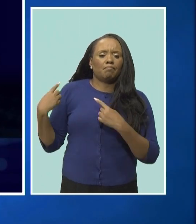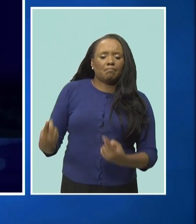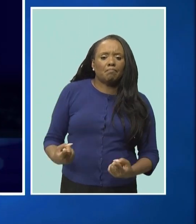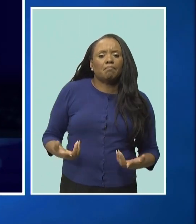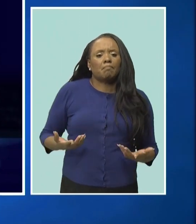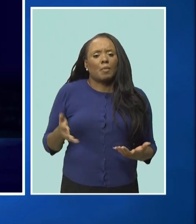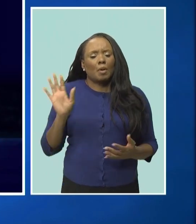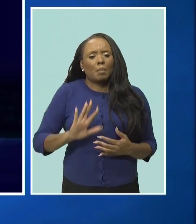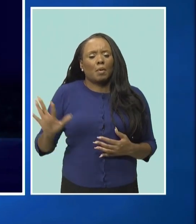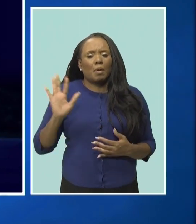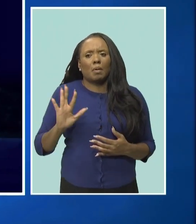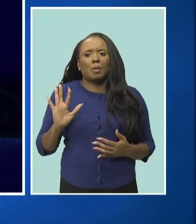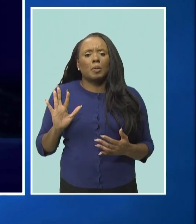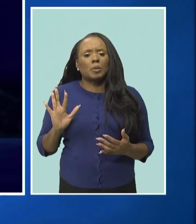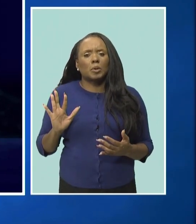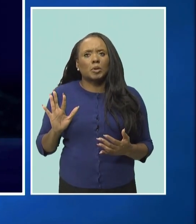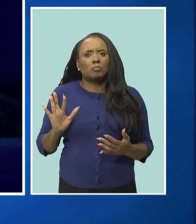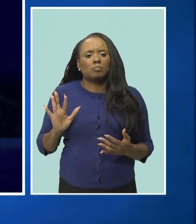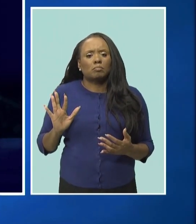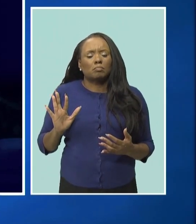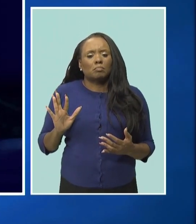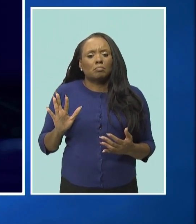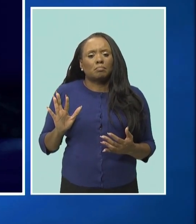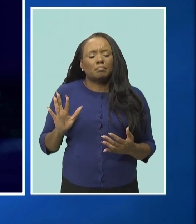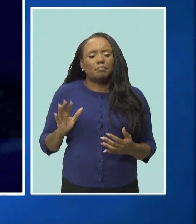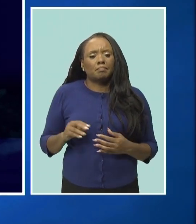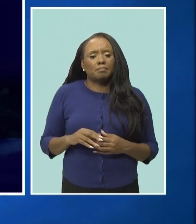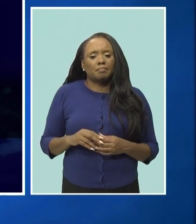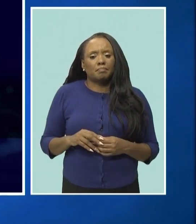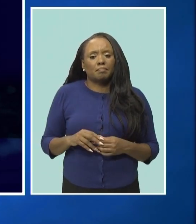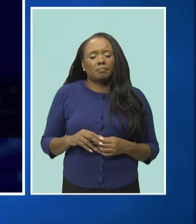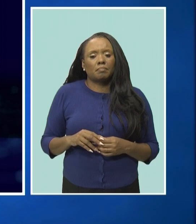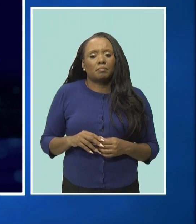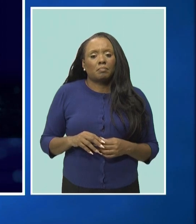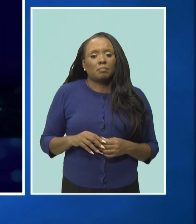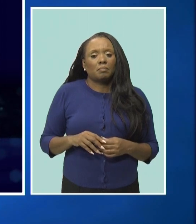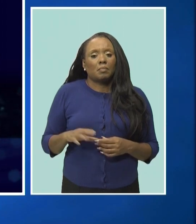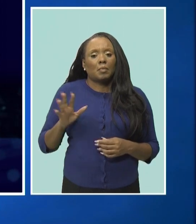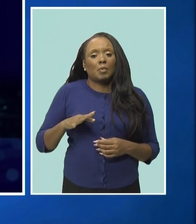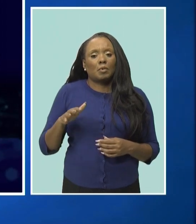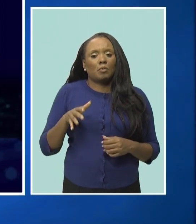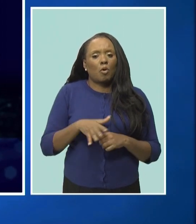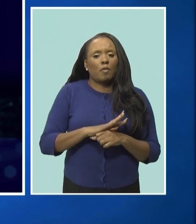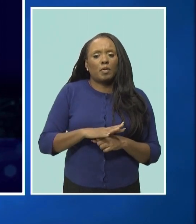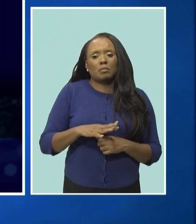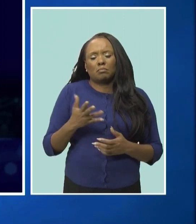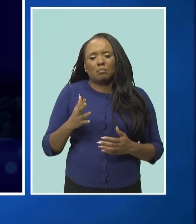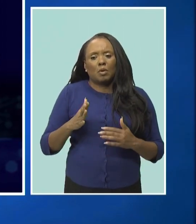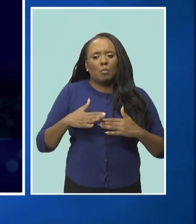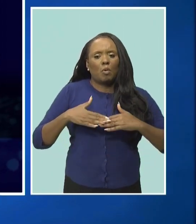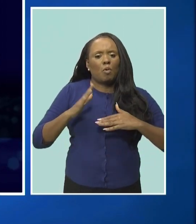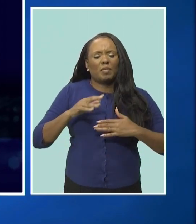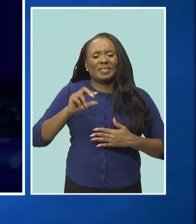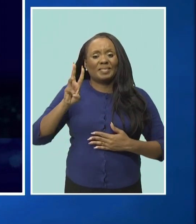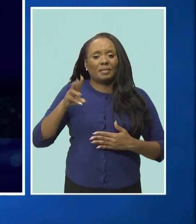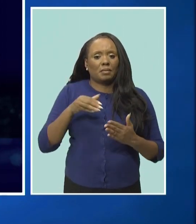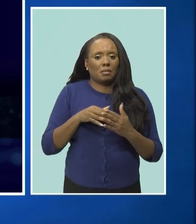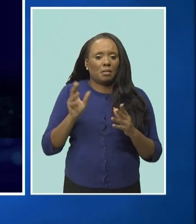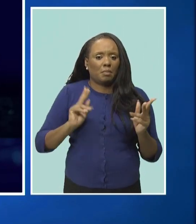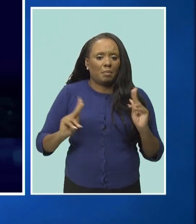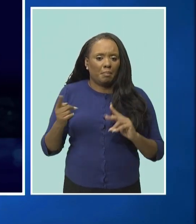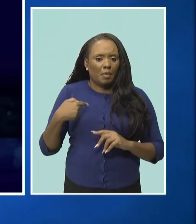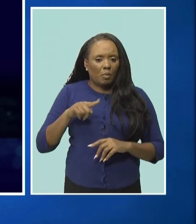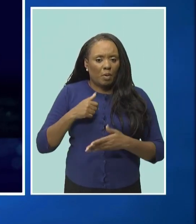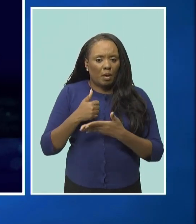about, I would say, our list has moved through COVID. It went from about 3,400 to just over 6,000. So we